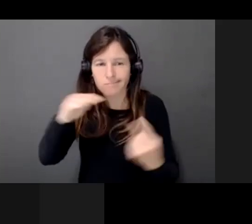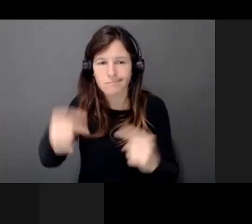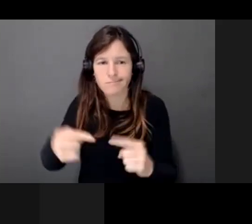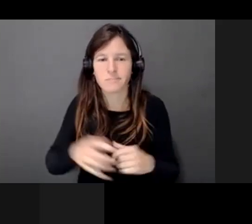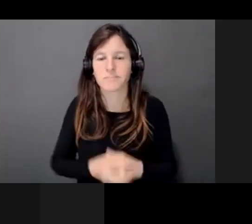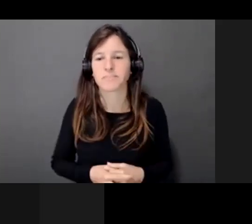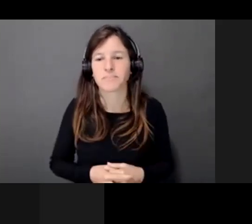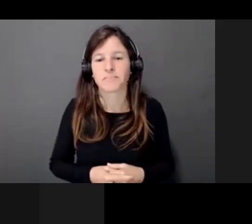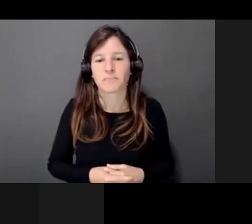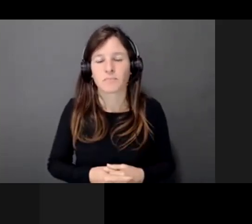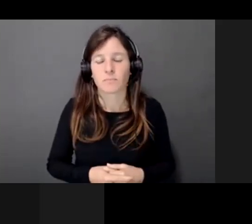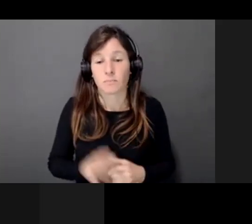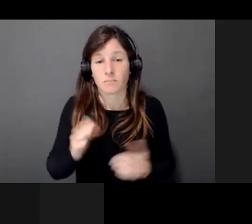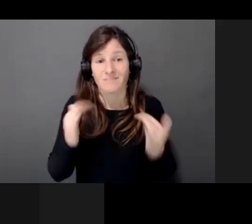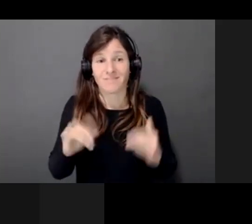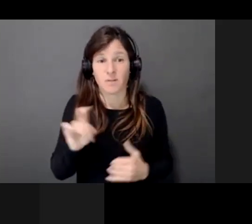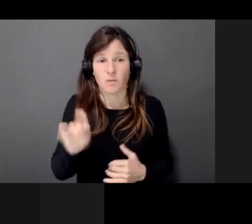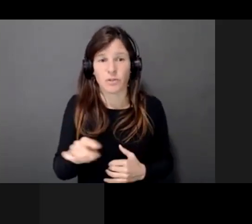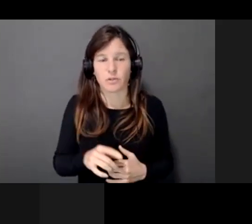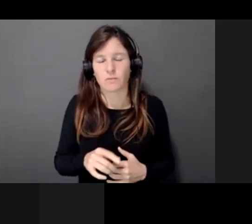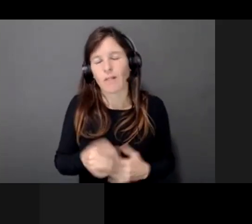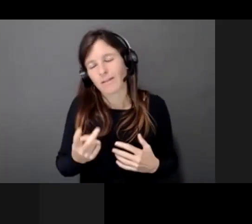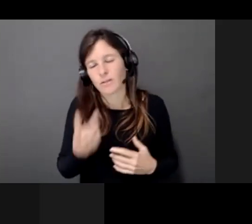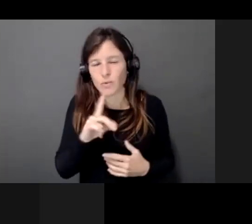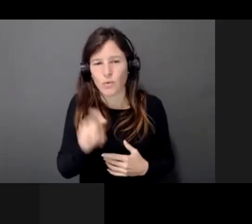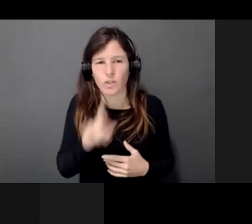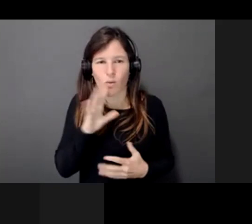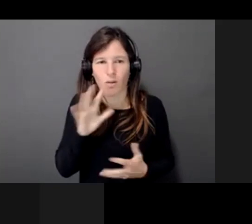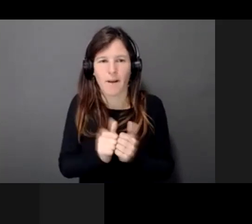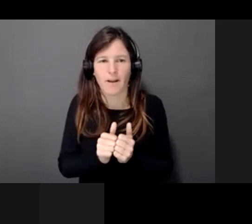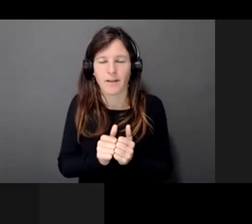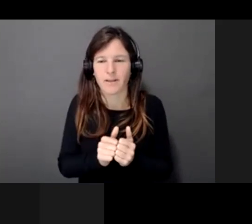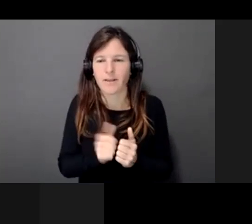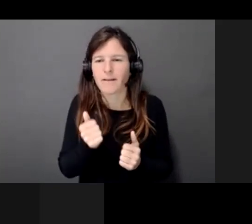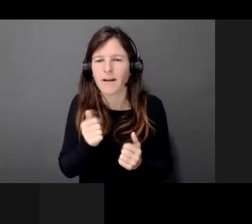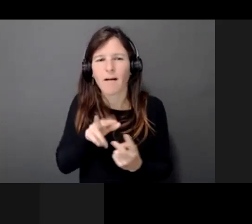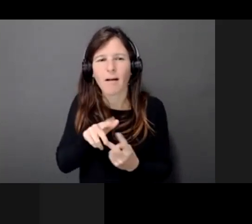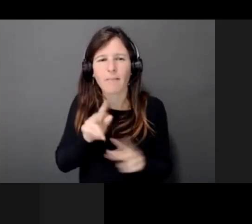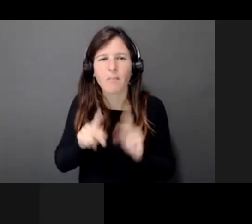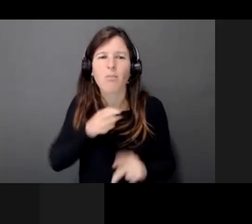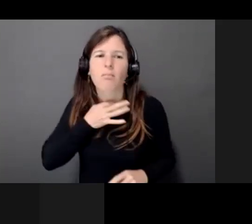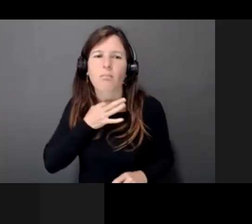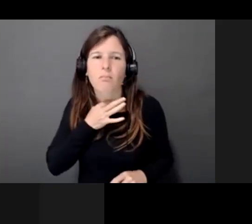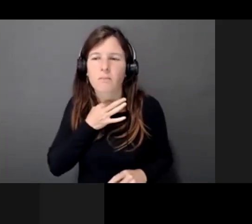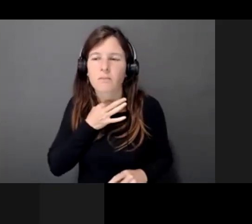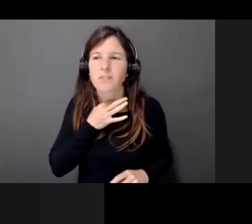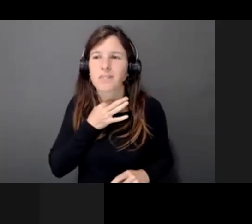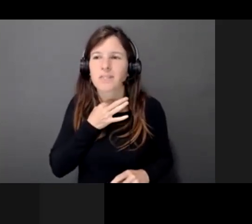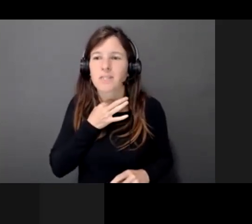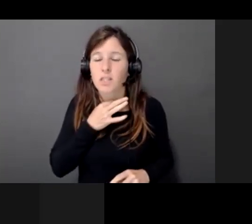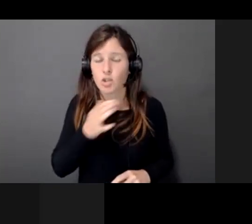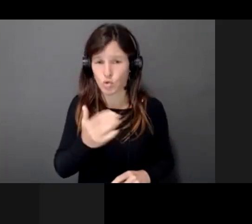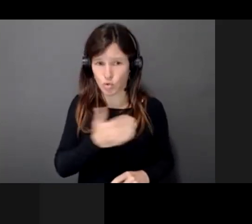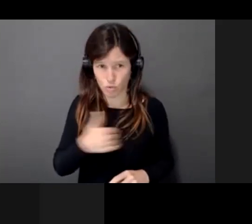So there's two questions I'm going to combine. A couple of people seem to want to know if, in particular, if Toronto Police